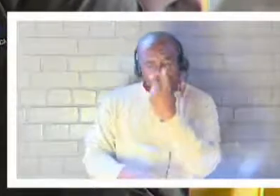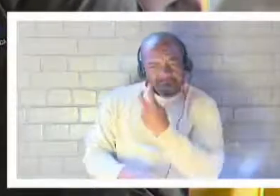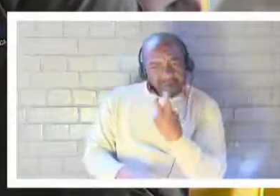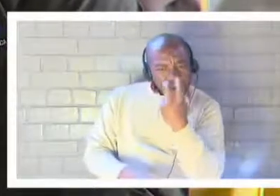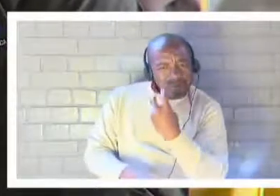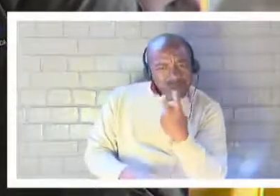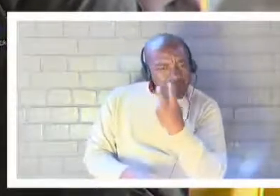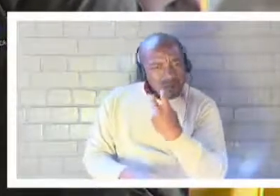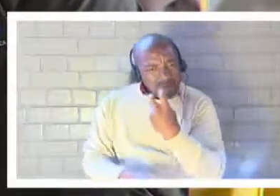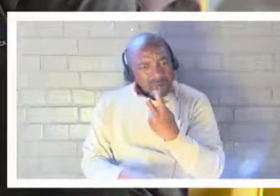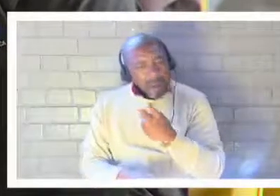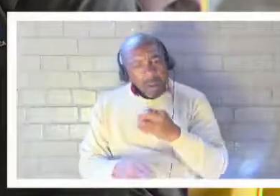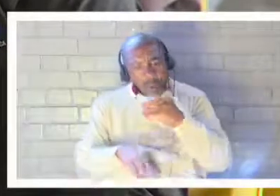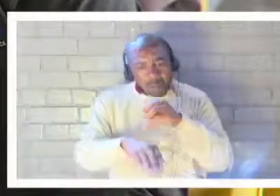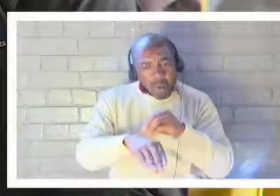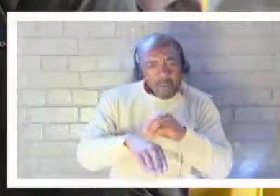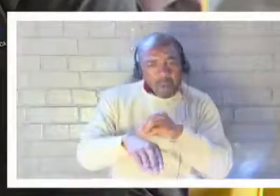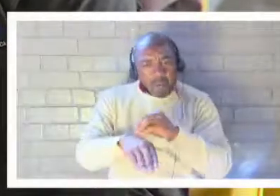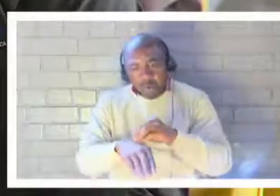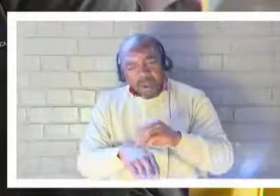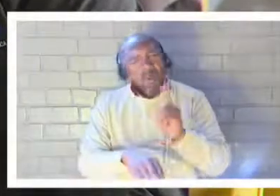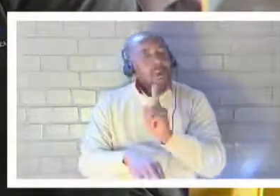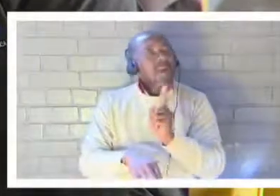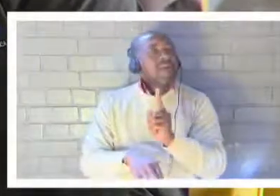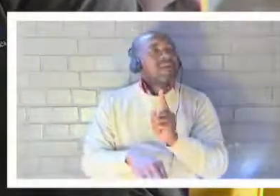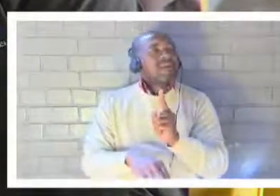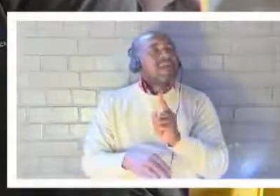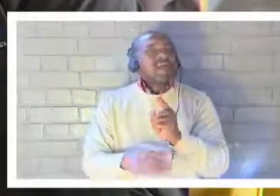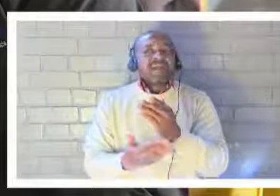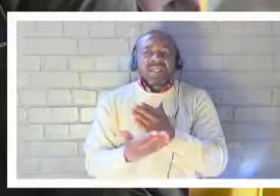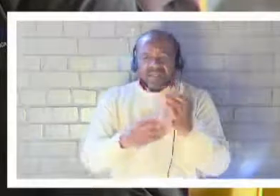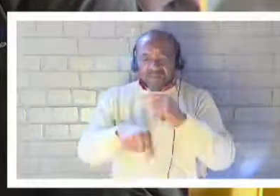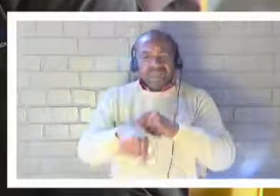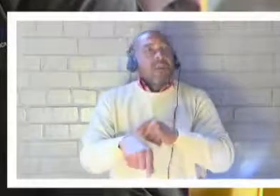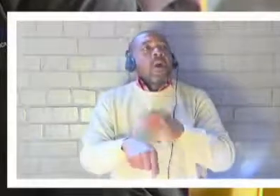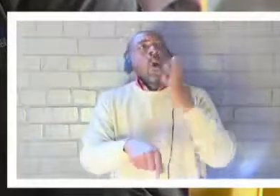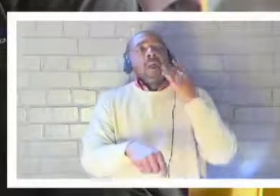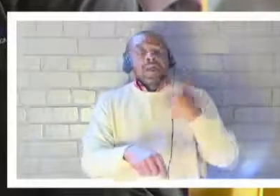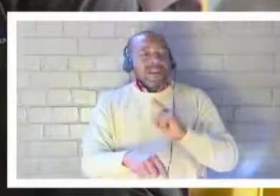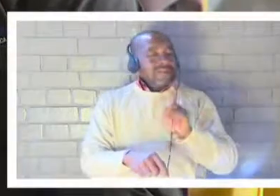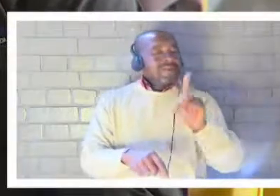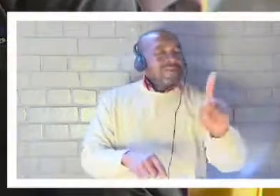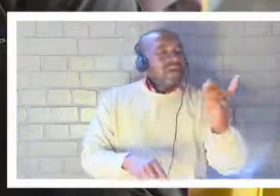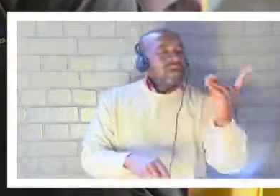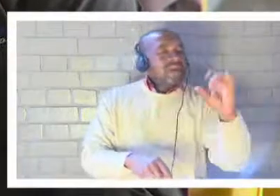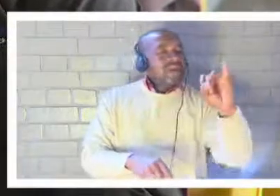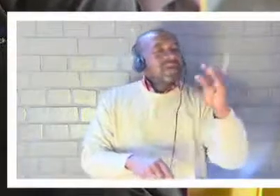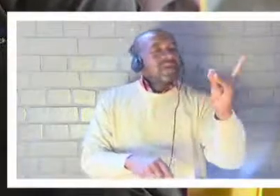Chairperson, every time when we're raising these issues to our implementing agents, they will always tell us that